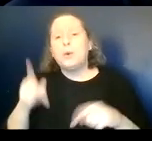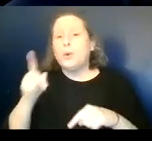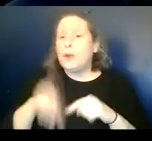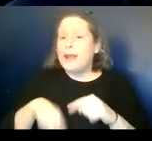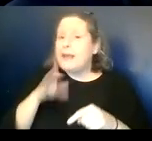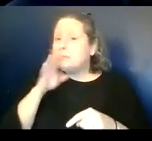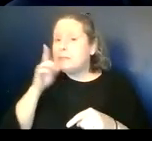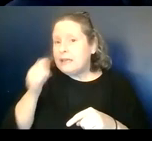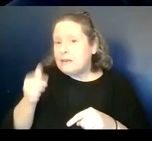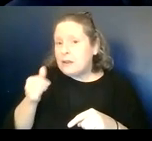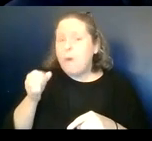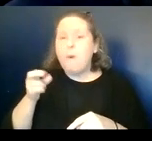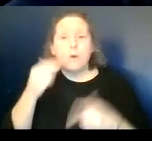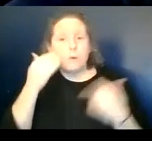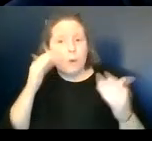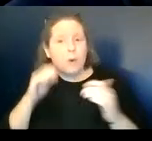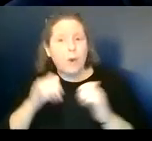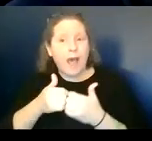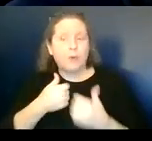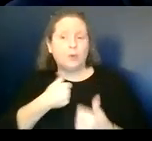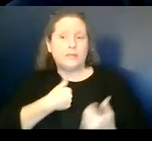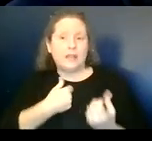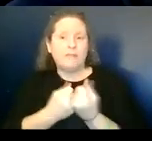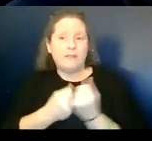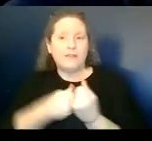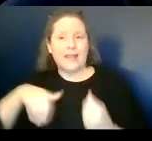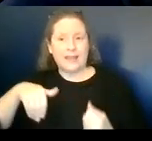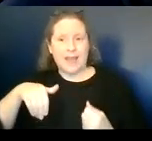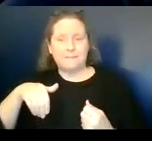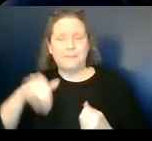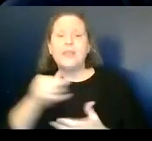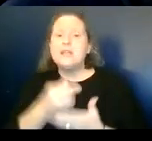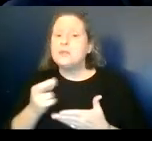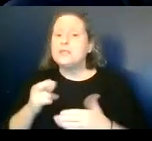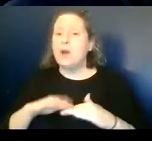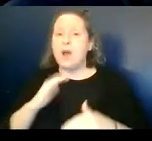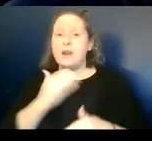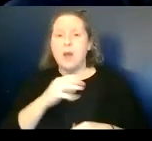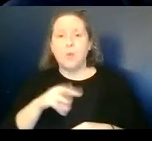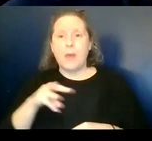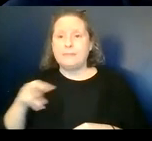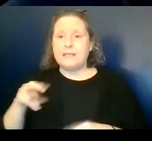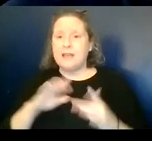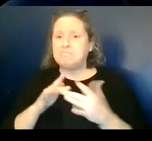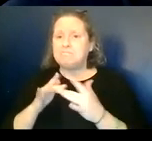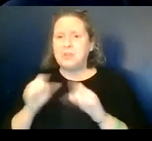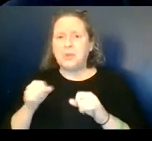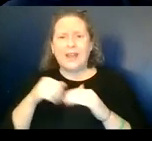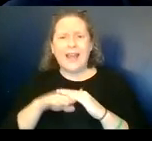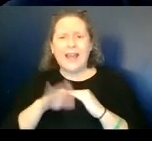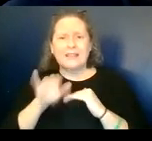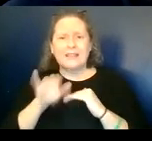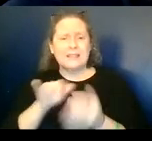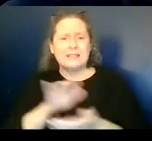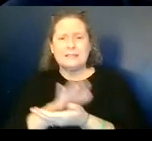so this is a resource that we have on our website, which you can access at any time. And just to make a little